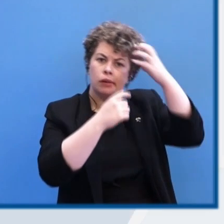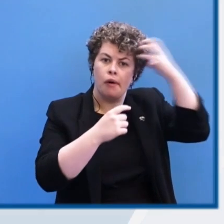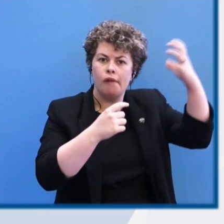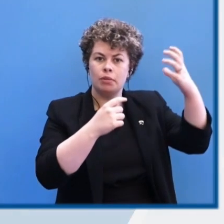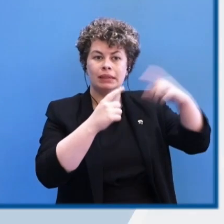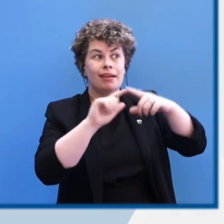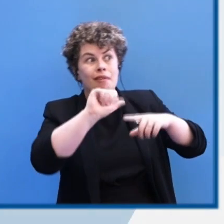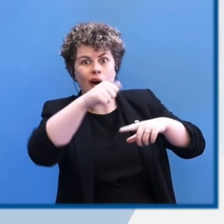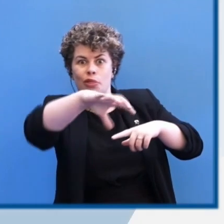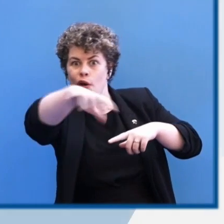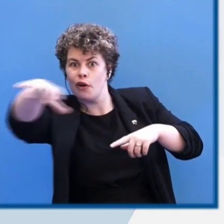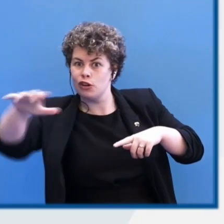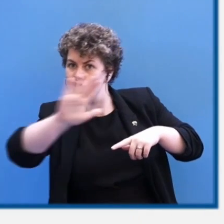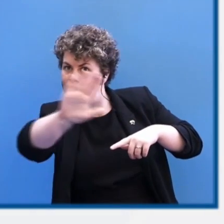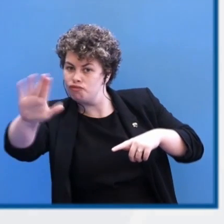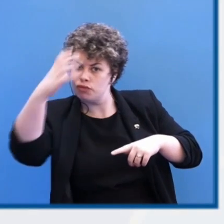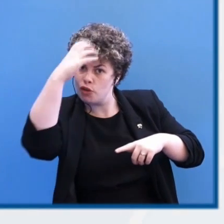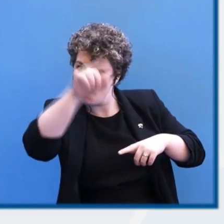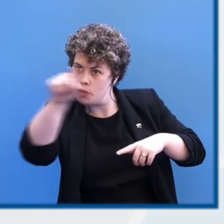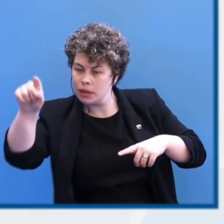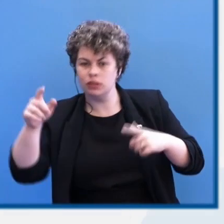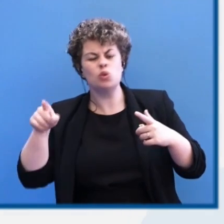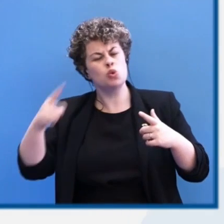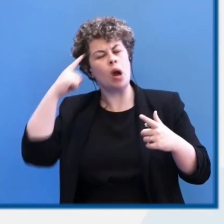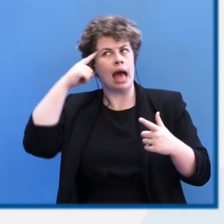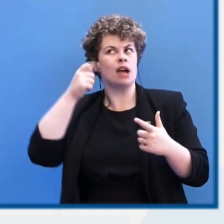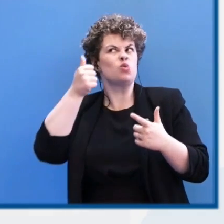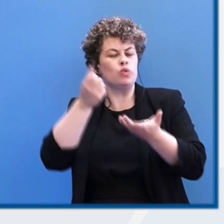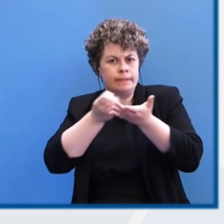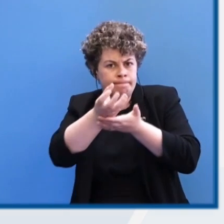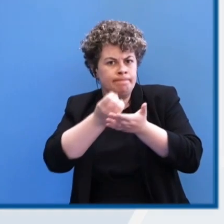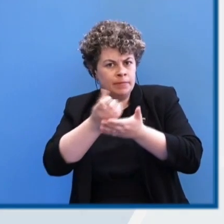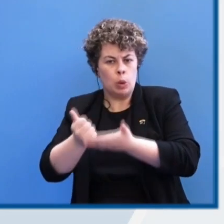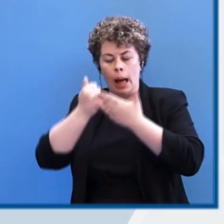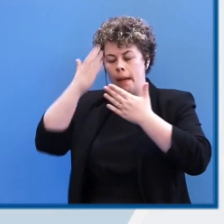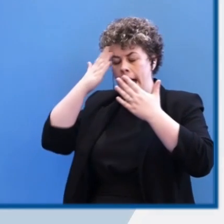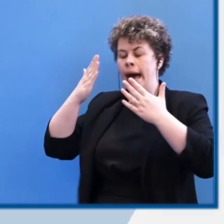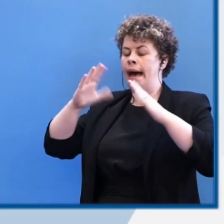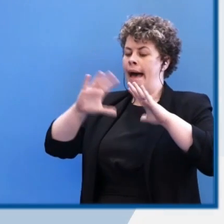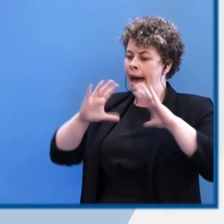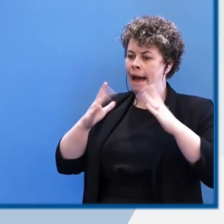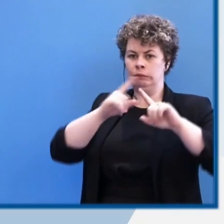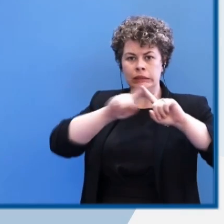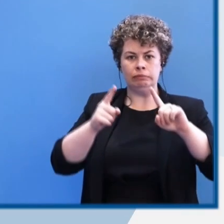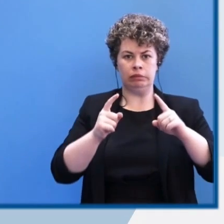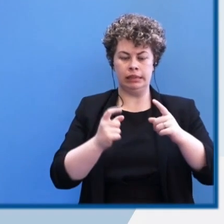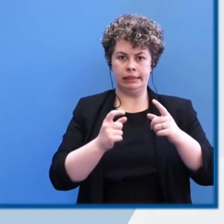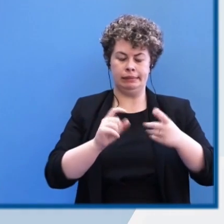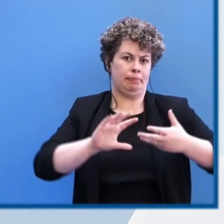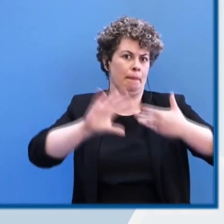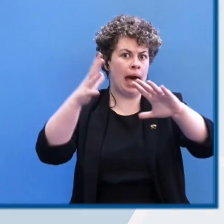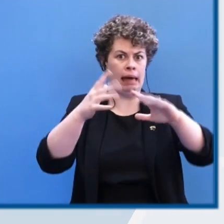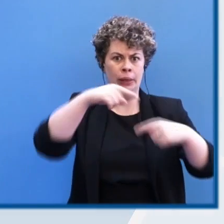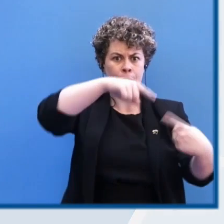towards managing multiple hazards, move towards looking at the different sectors that have to deal with